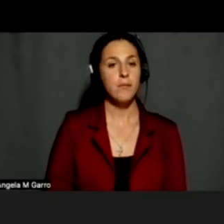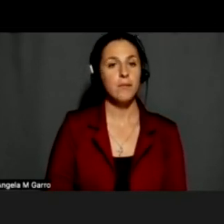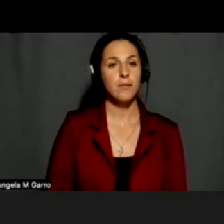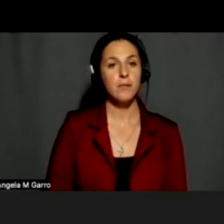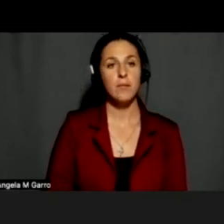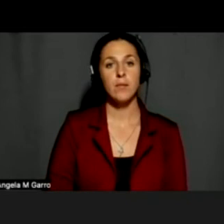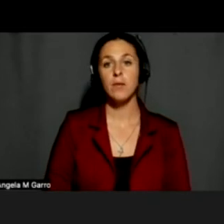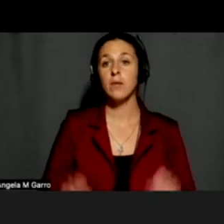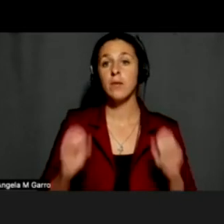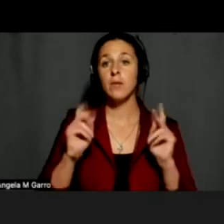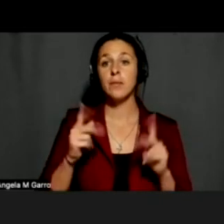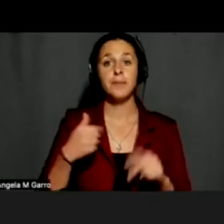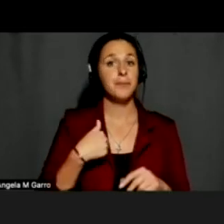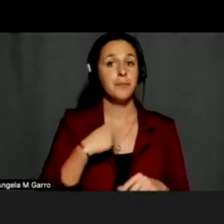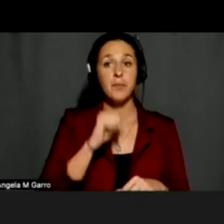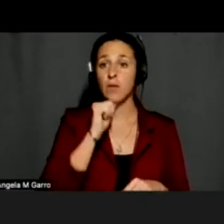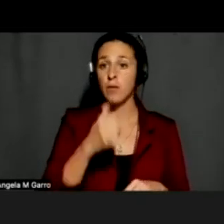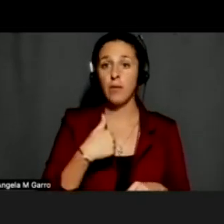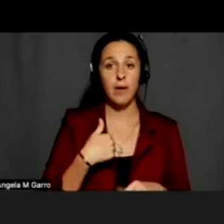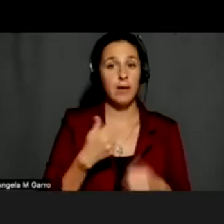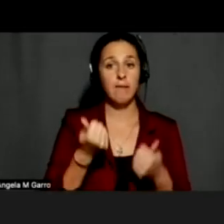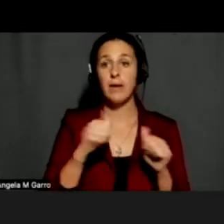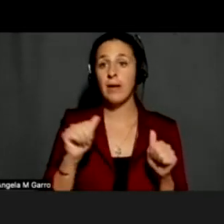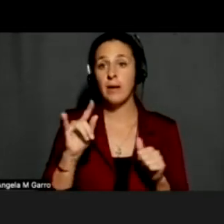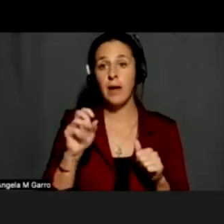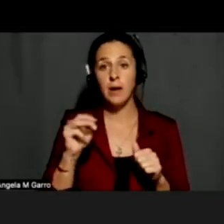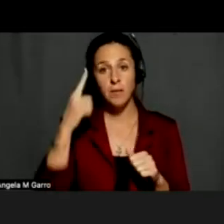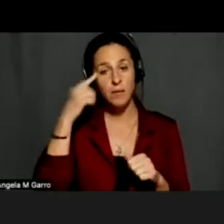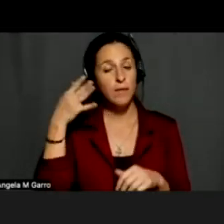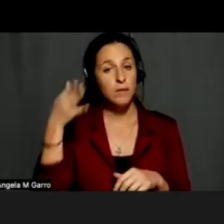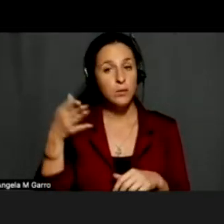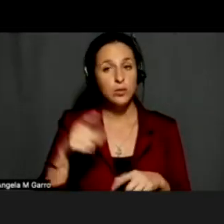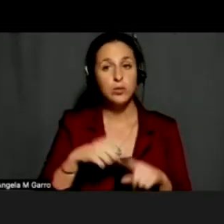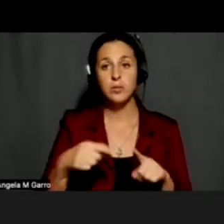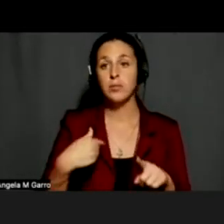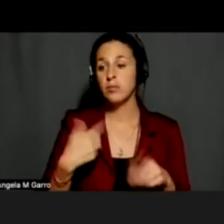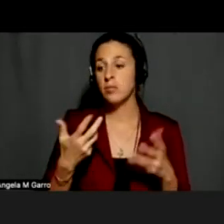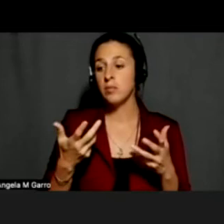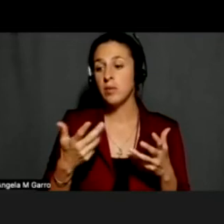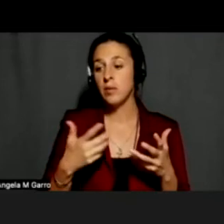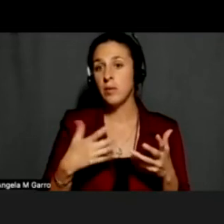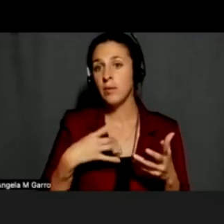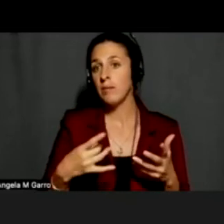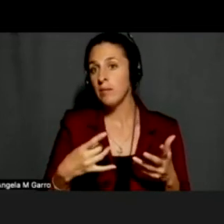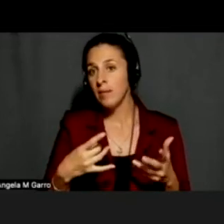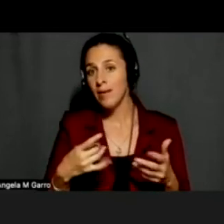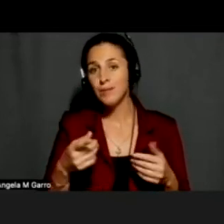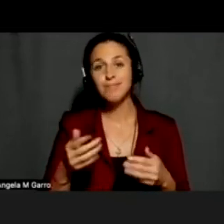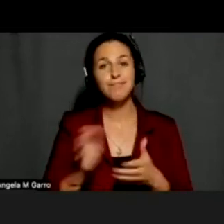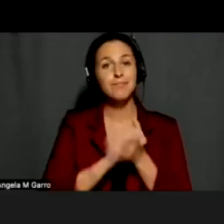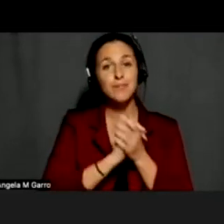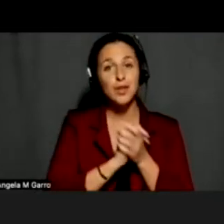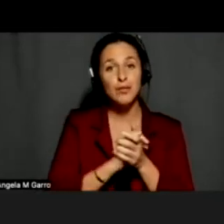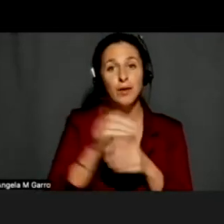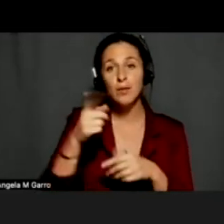Okay, I don't have any items for the future, but just wanted to again congratulate those